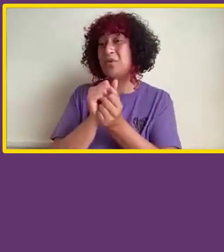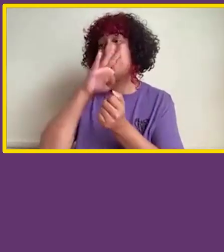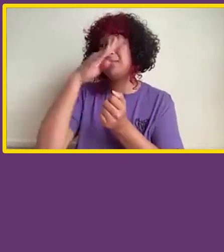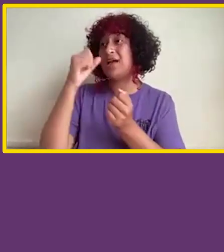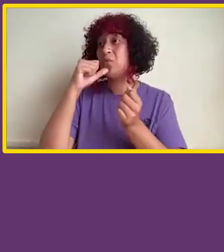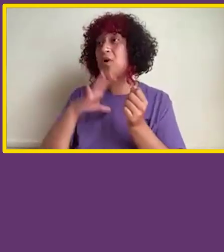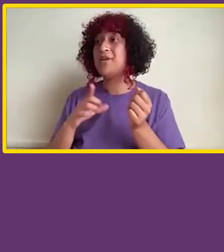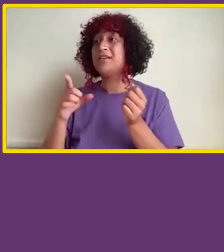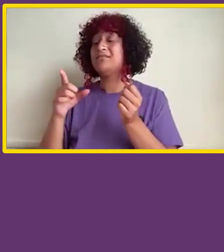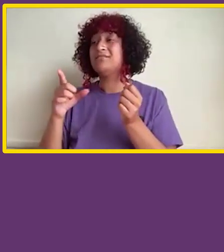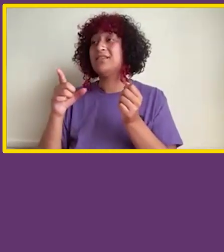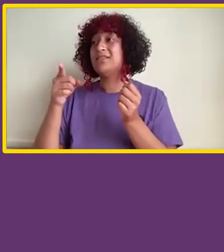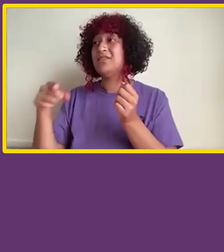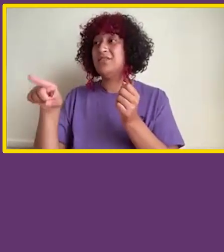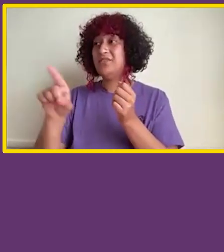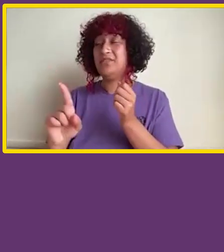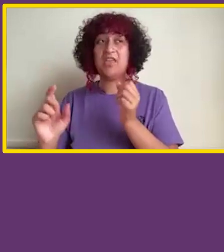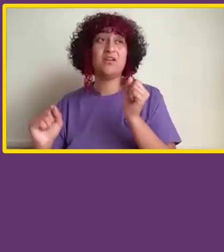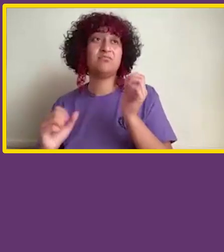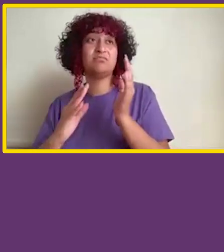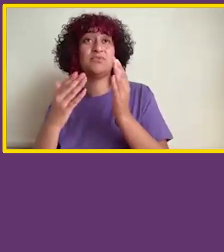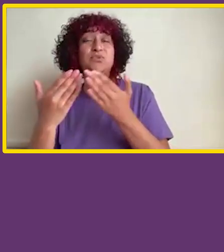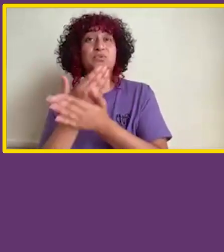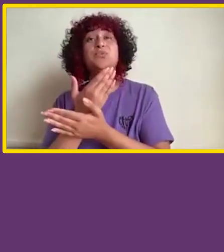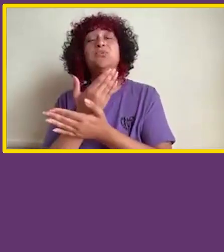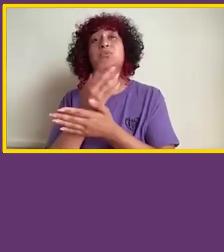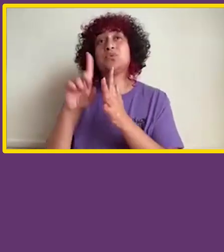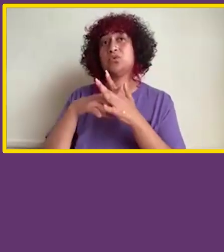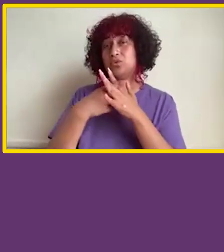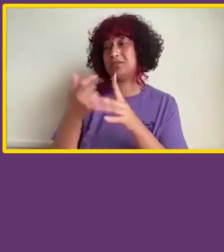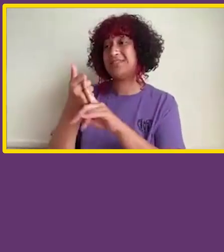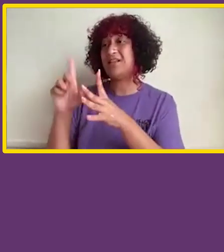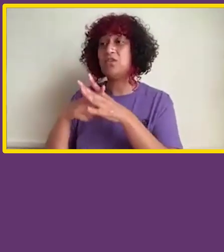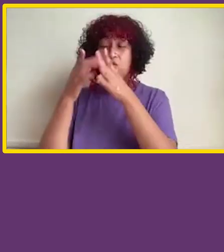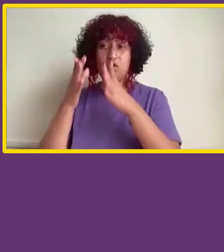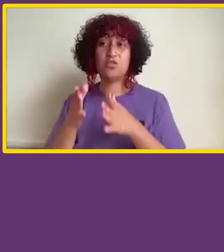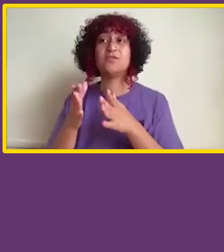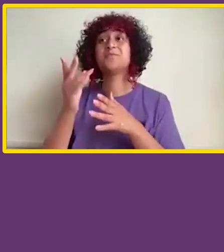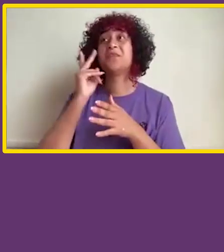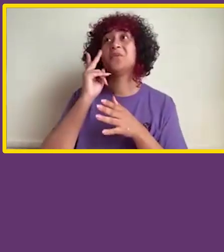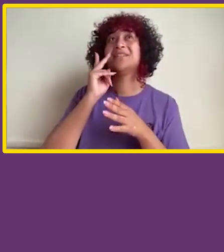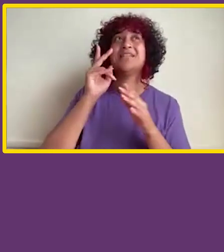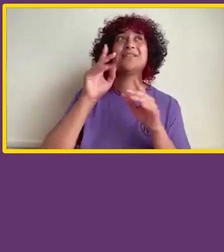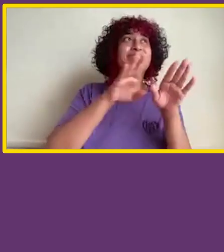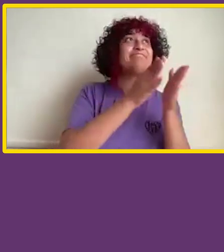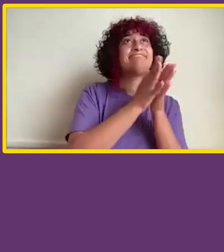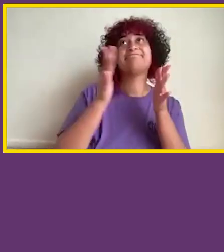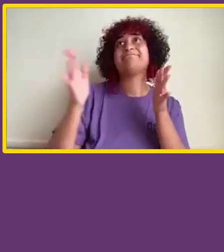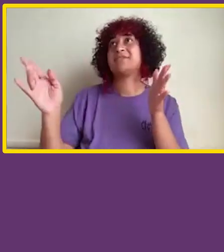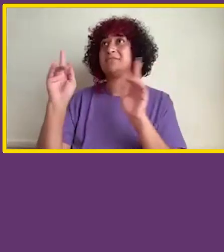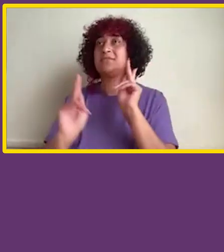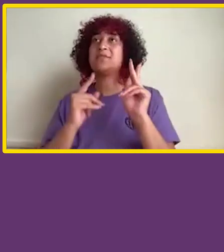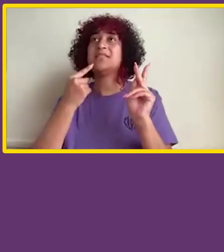now of new entrepreneurs. If you look at all entrepreneurs, and we're seeing, across the board, people are saying workplaces